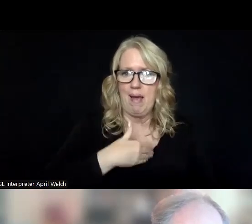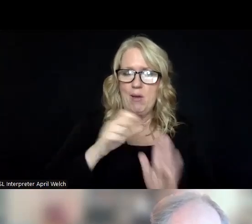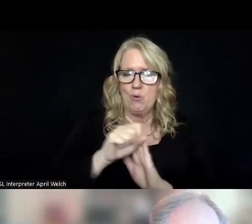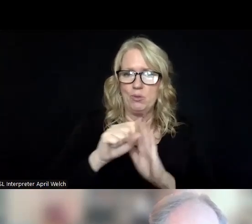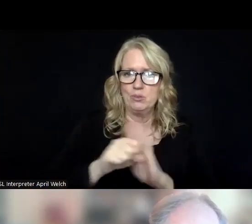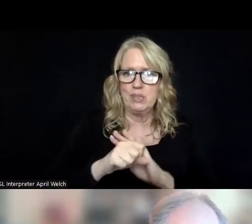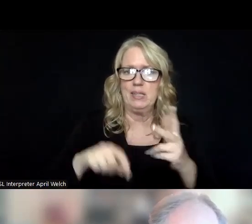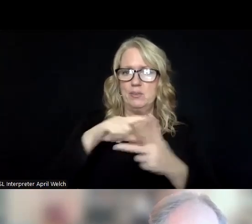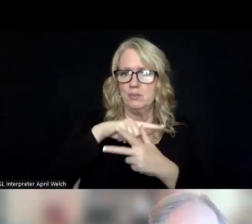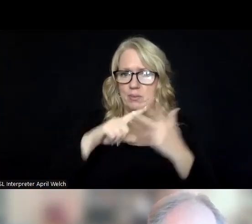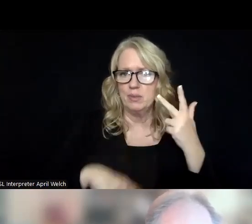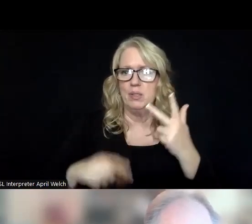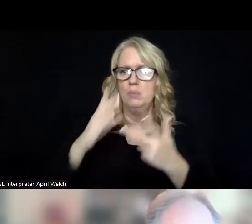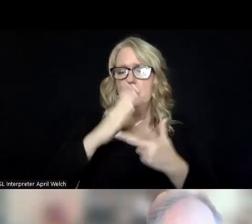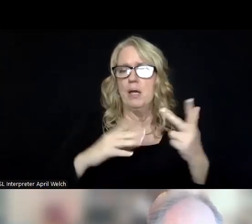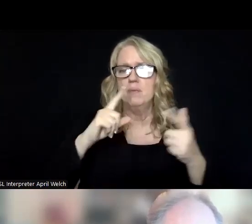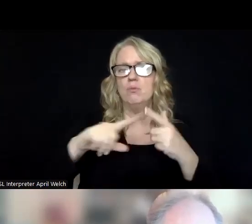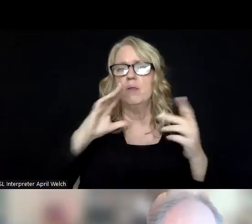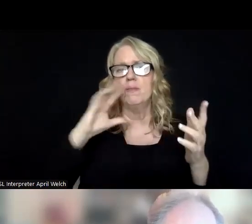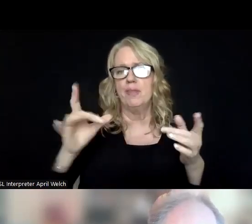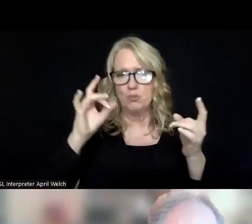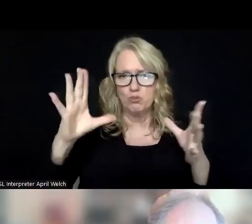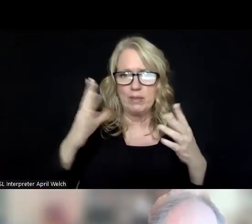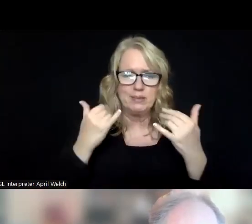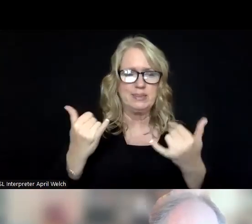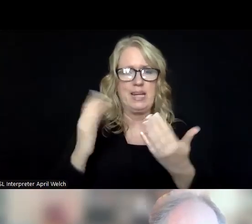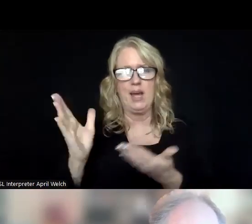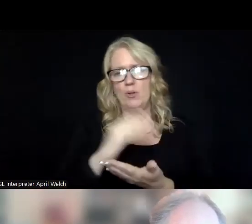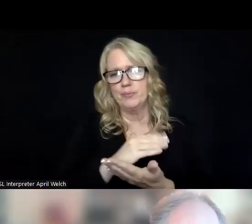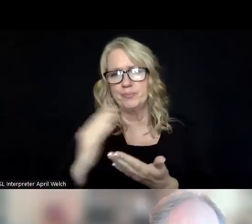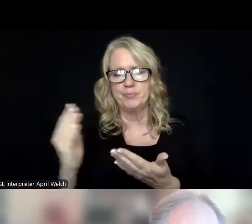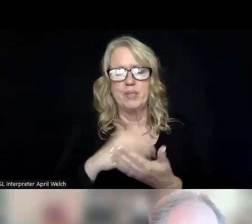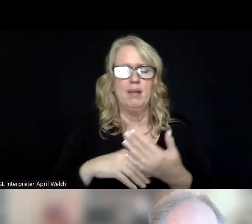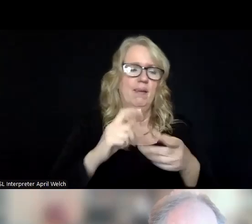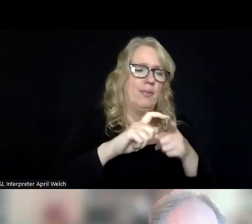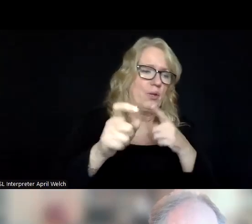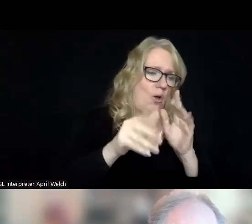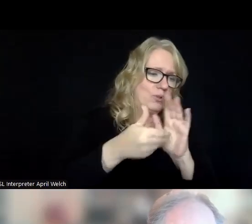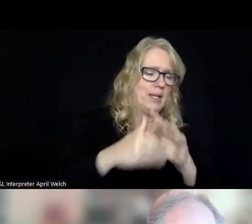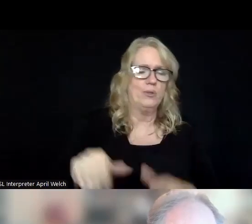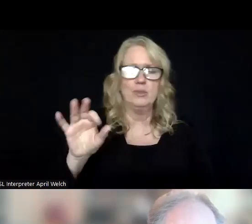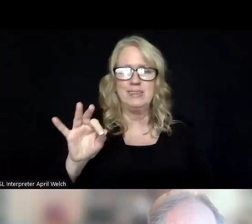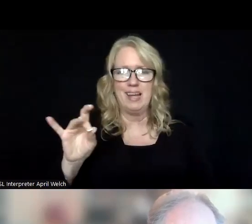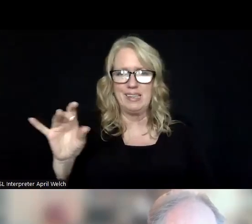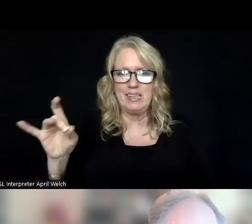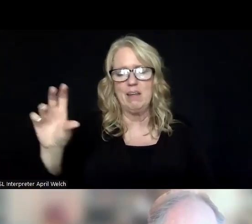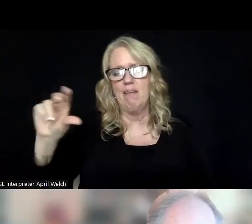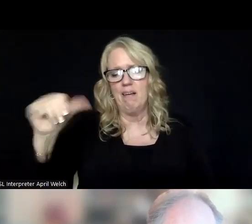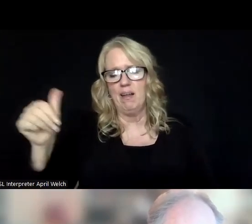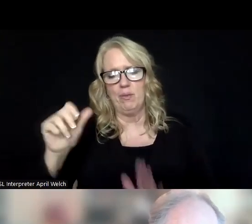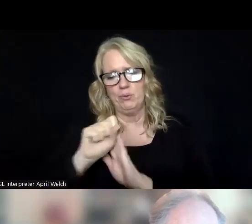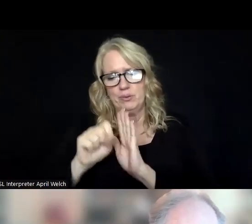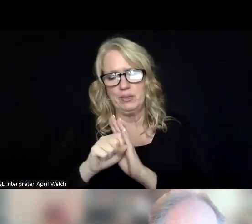three major sort of components from the Crisis Now compendium, call centers, both 988 and other state call